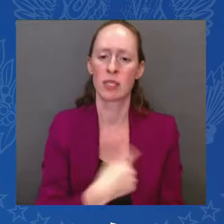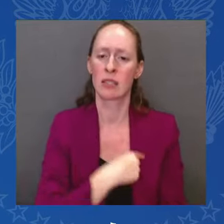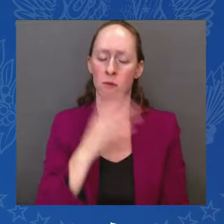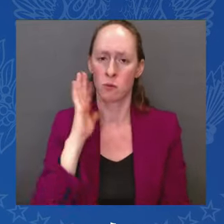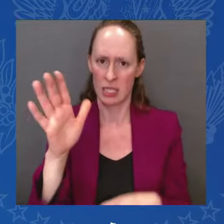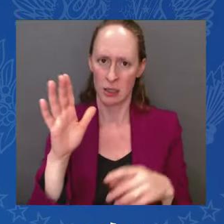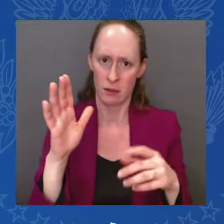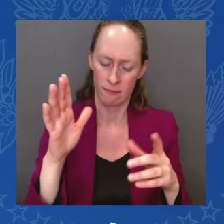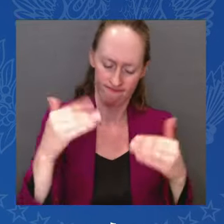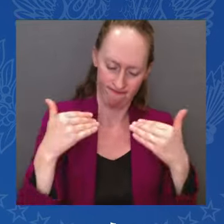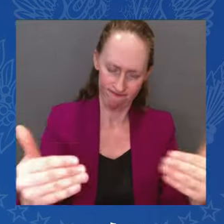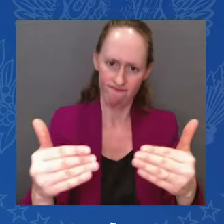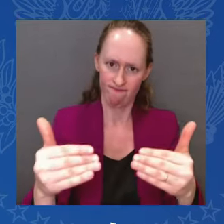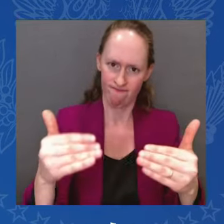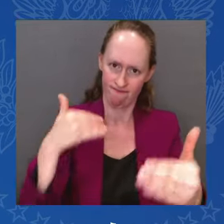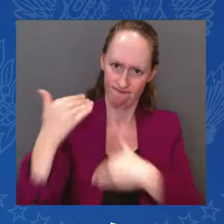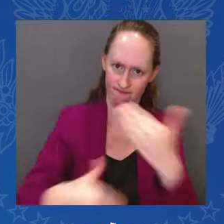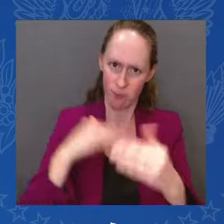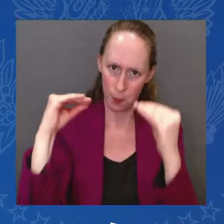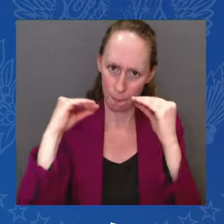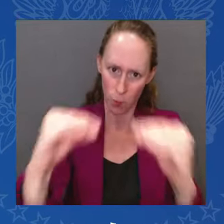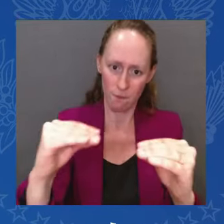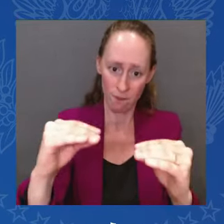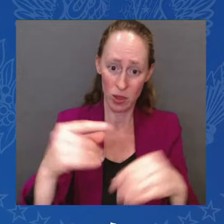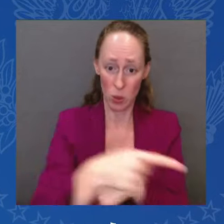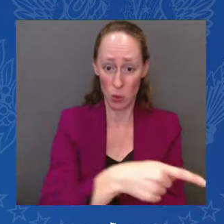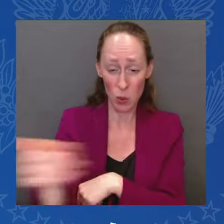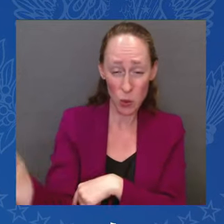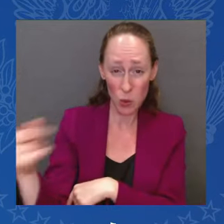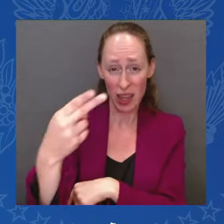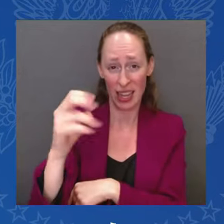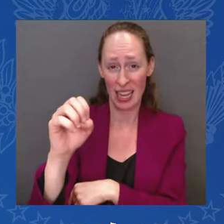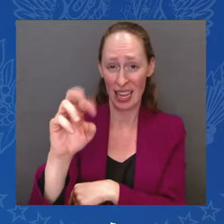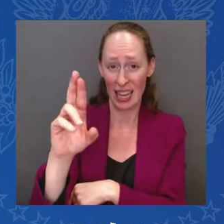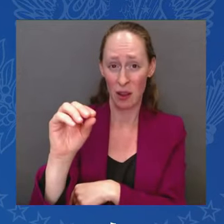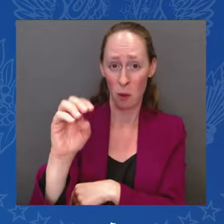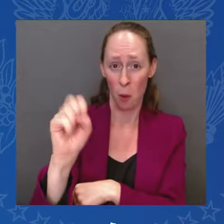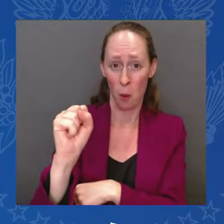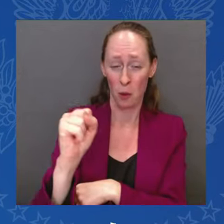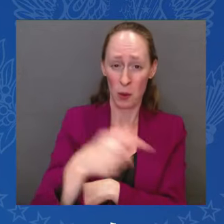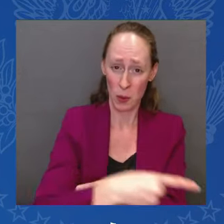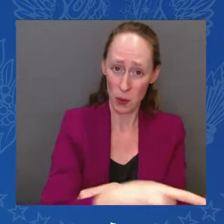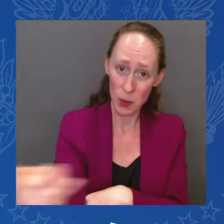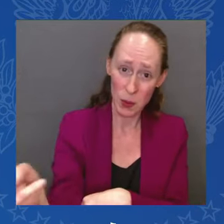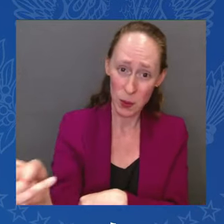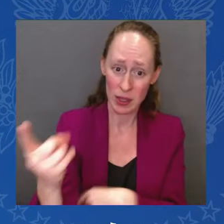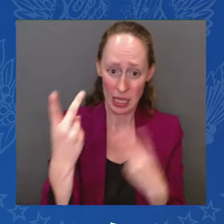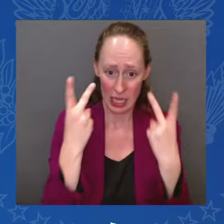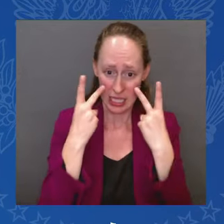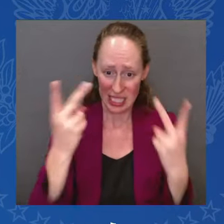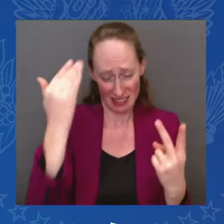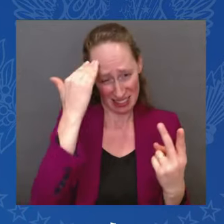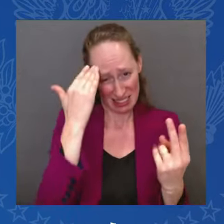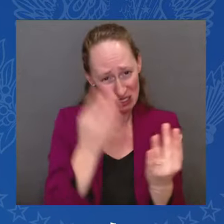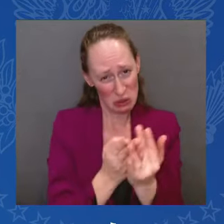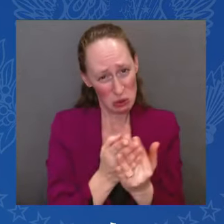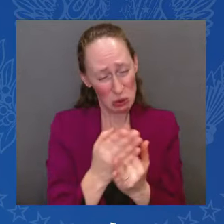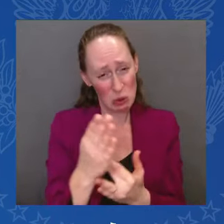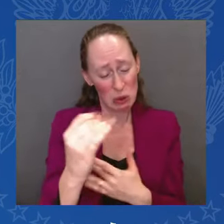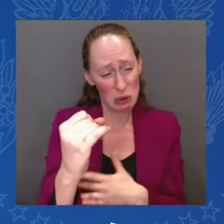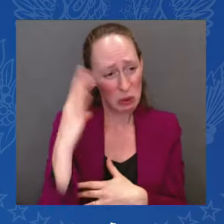Heroes. Heroes proving that even with heavy hearts, you have unbreakable spirits. In memory of your loved